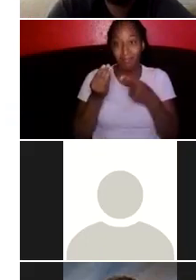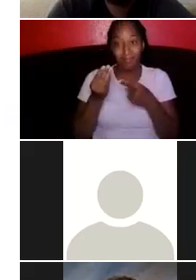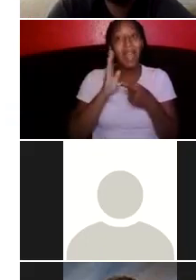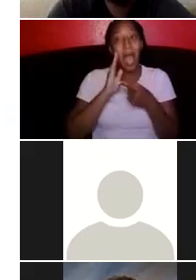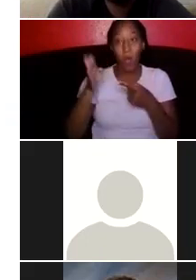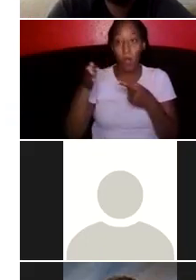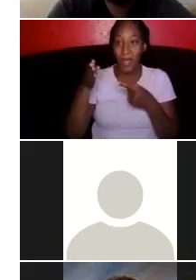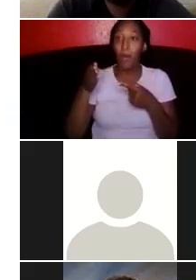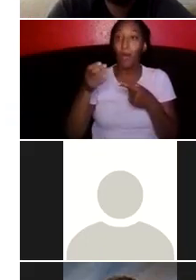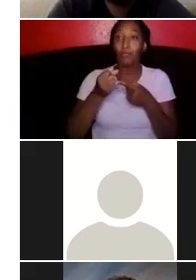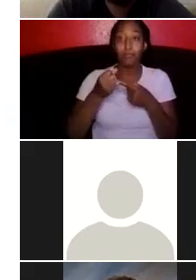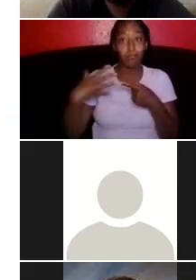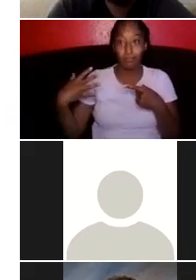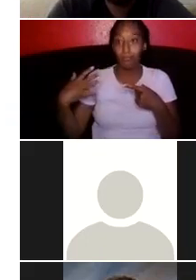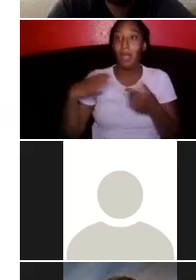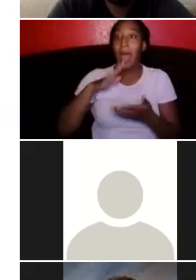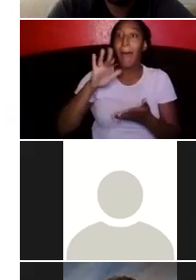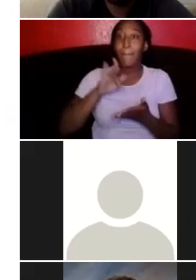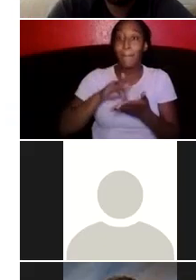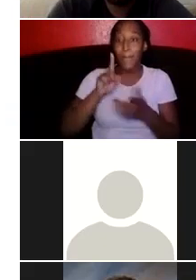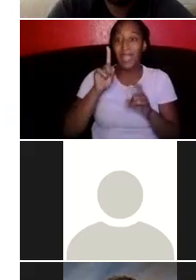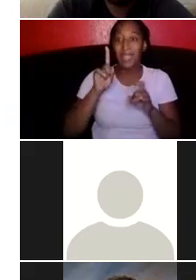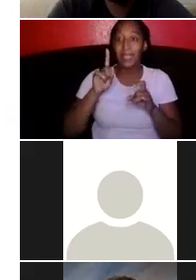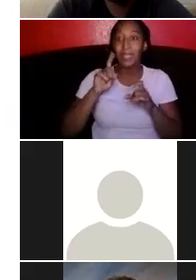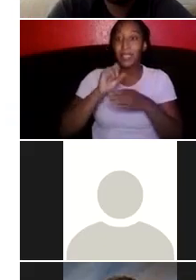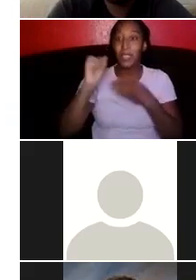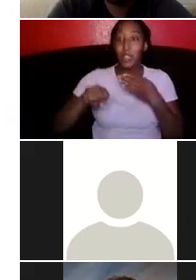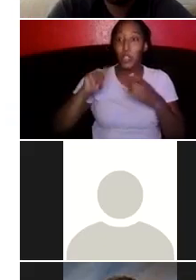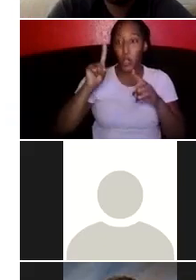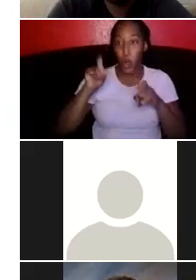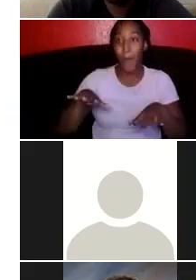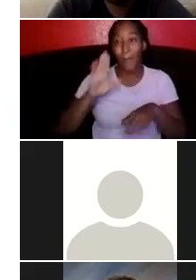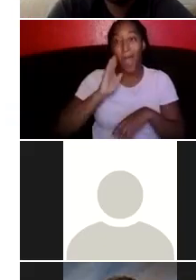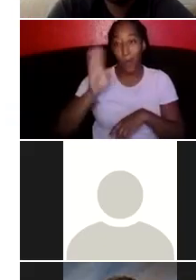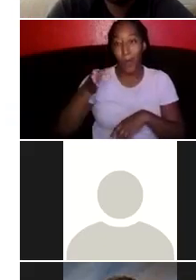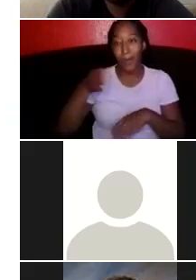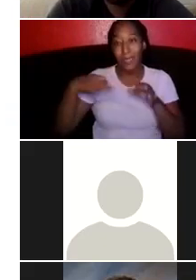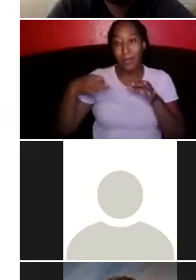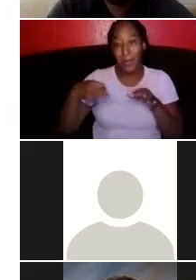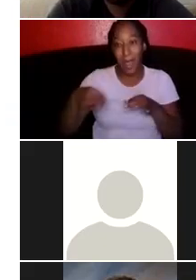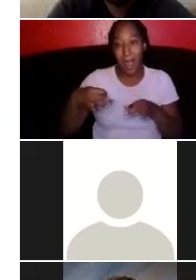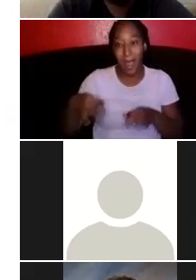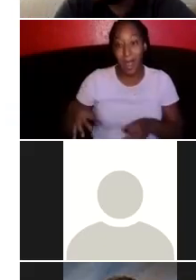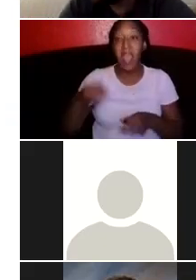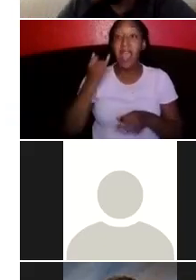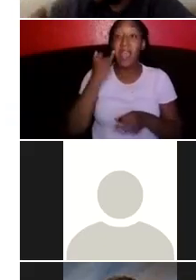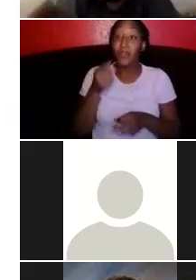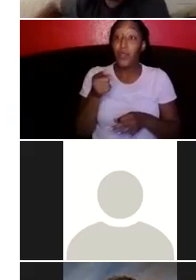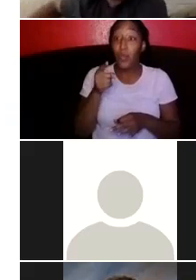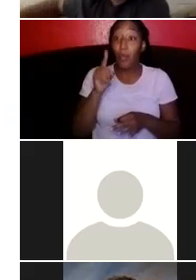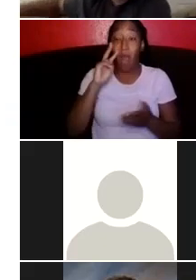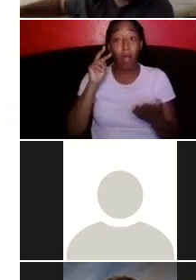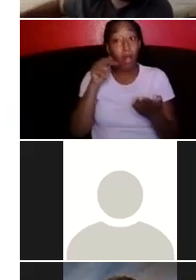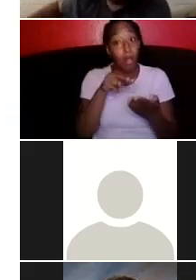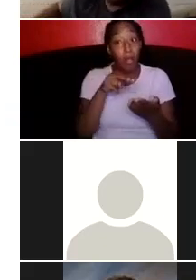way, if you take a look at the logistics and what have you, and you have a question before Monday, don't hesitate to